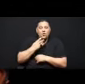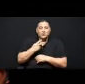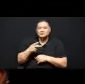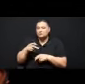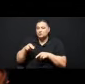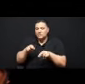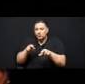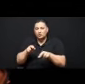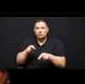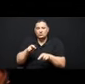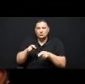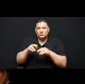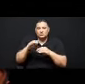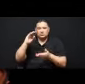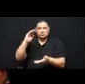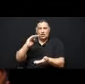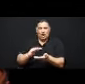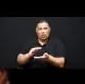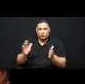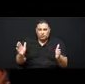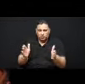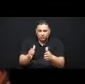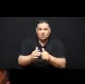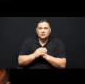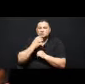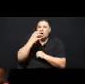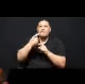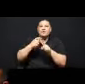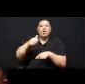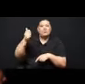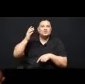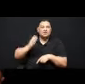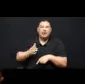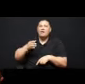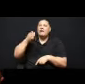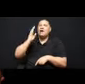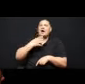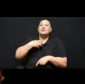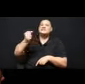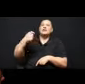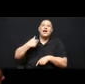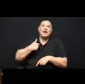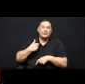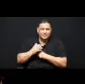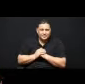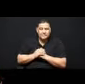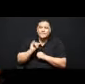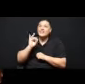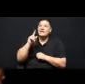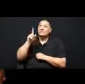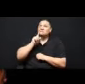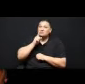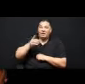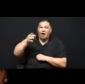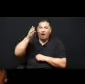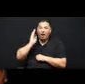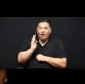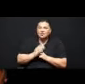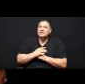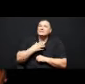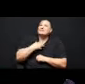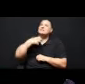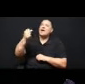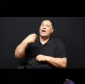side, God, take me. If you are God, take me. You